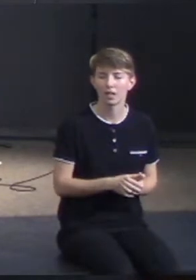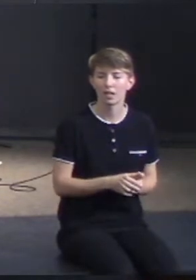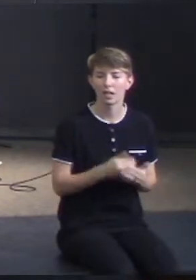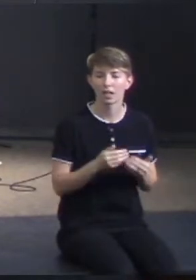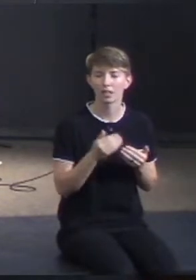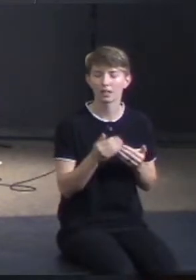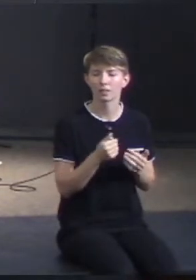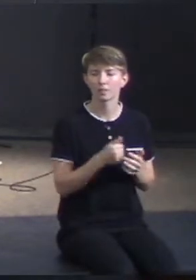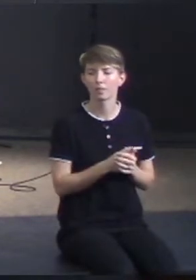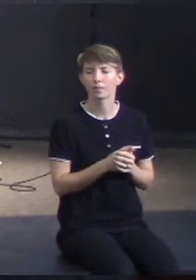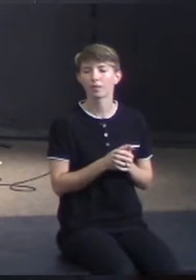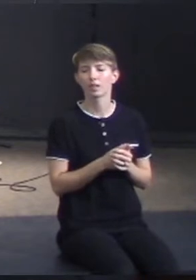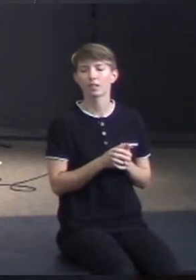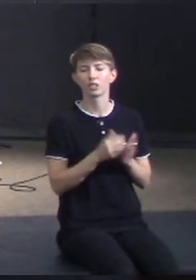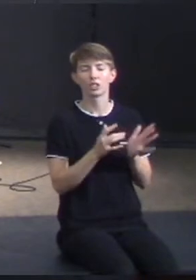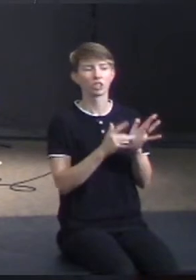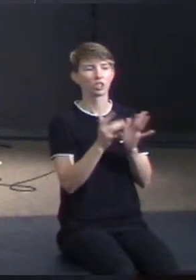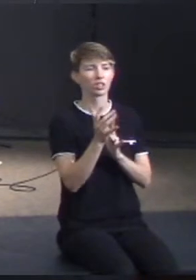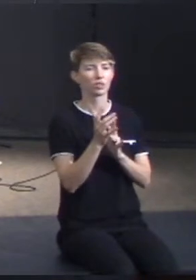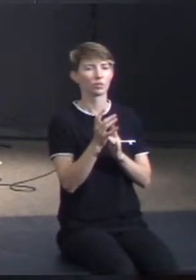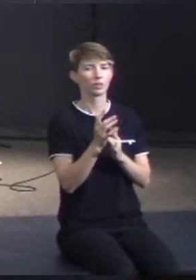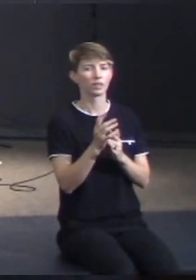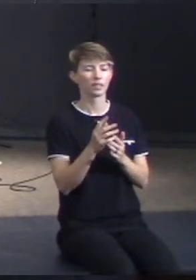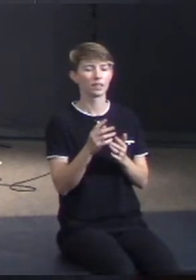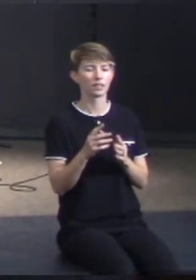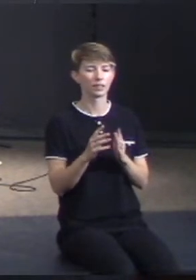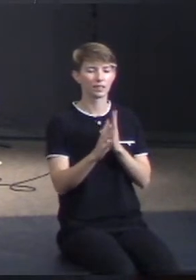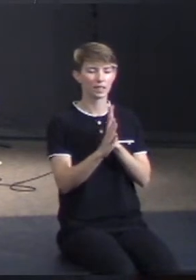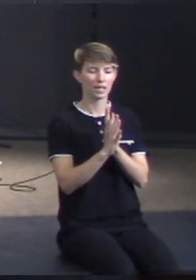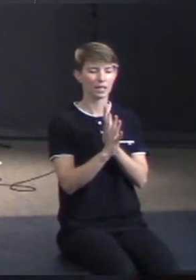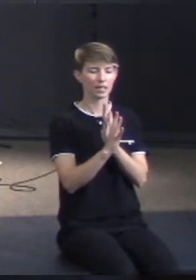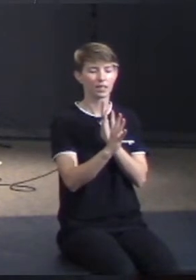that Jesus was standing in a line.